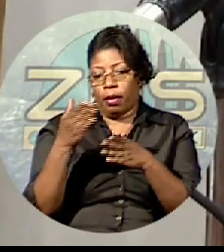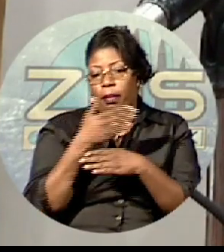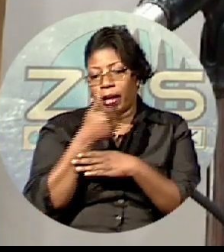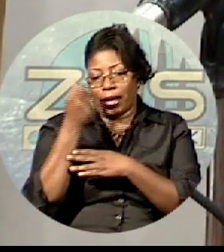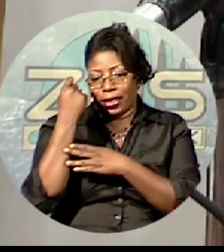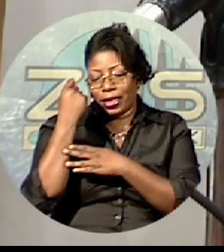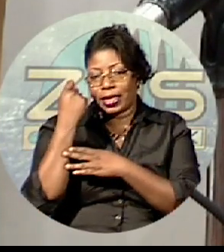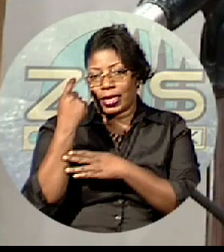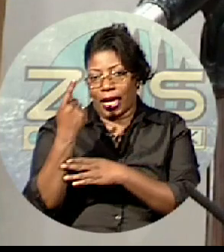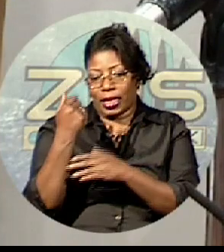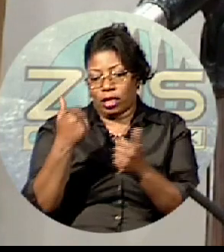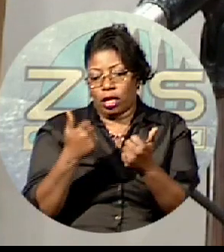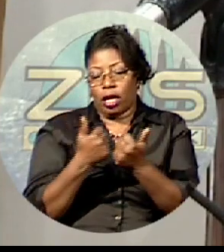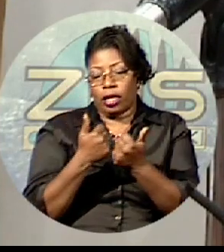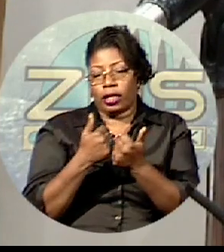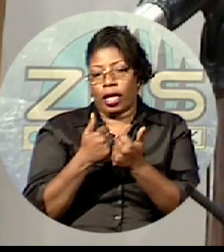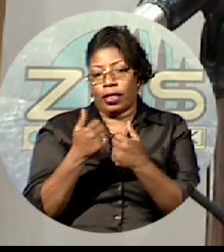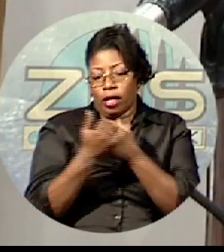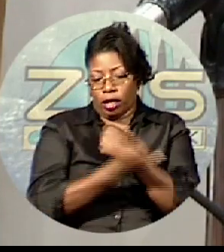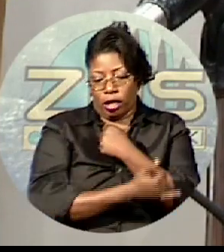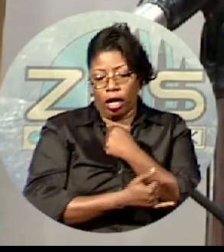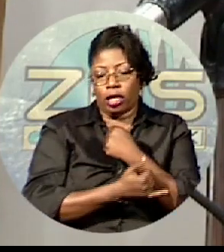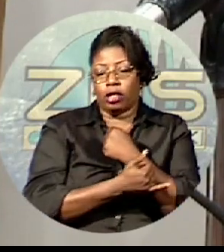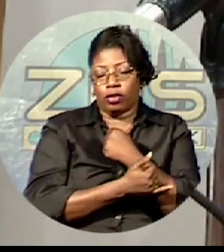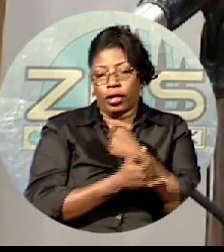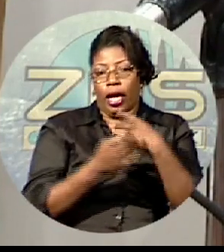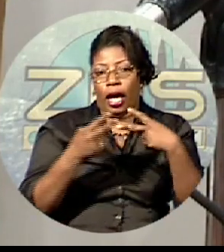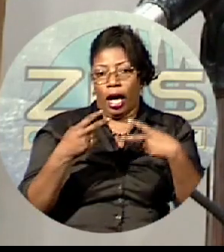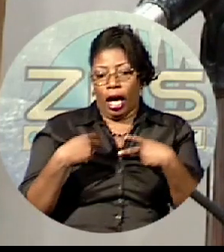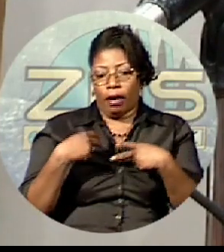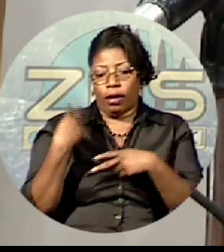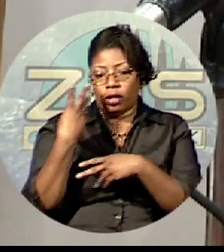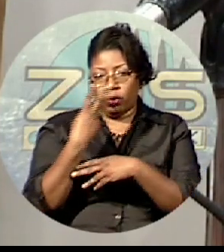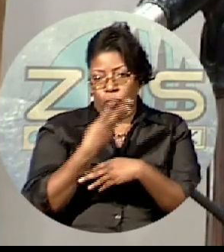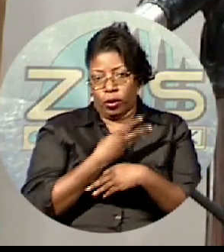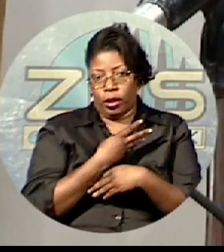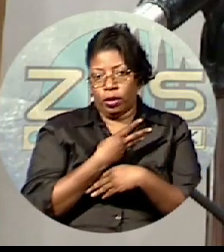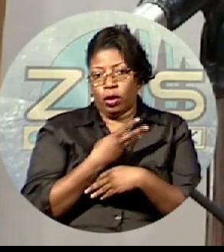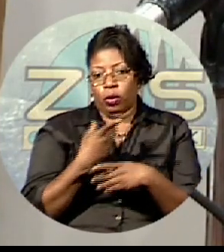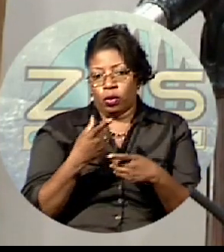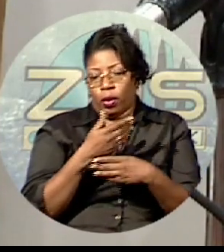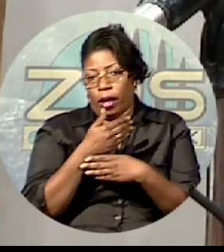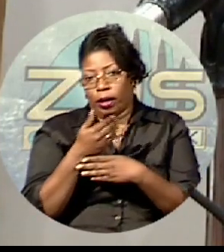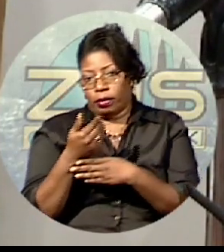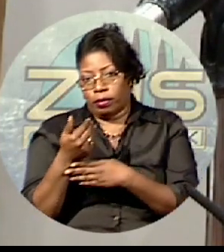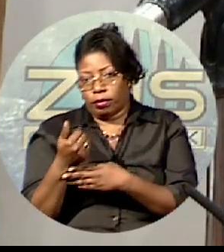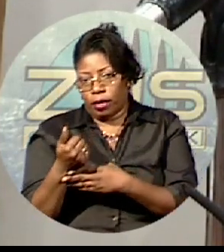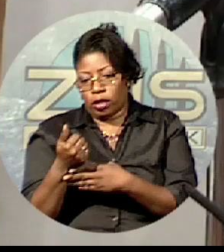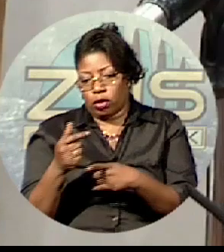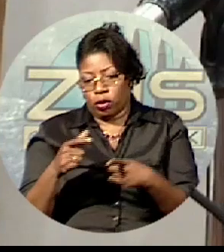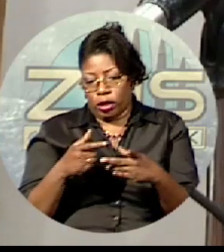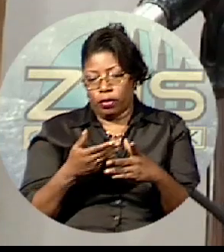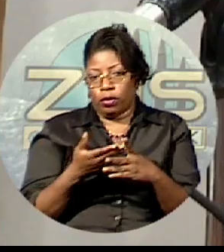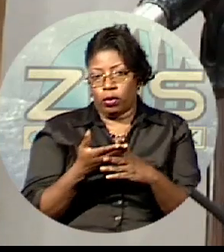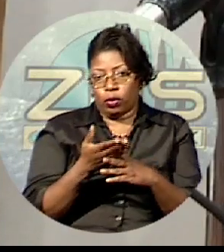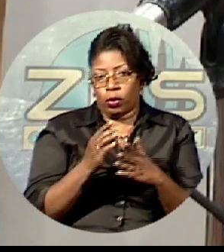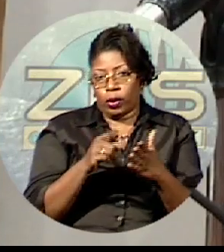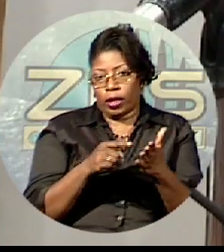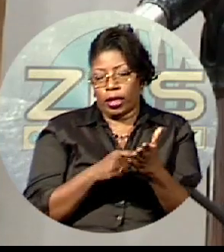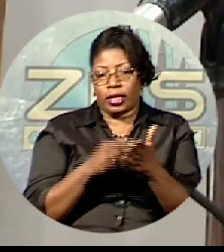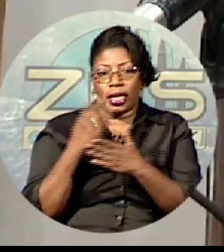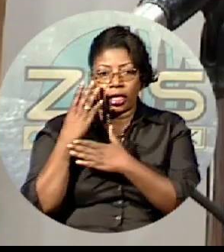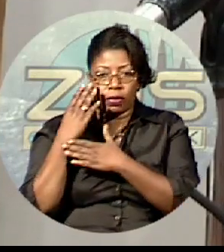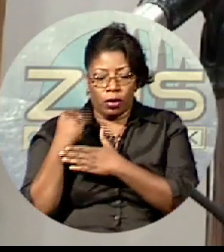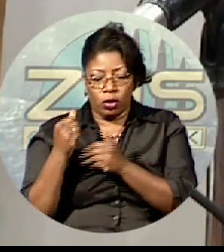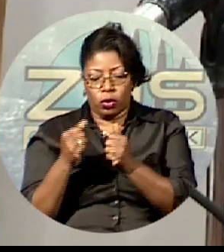the challenges the country faces, and that we will make every effort to have them live through this